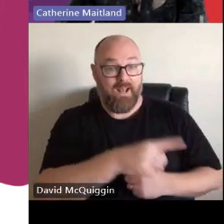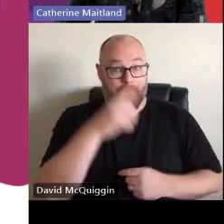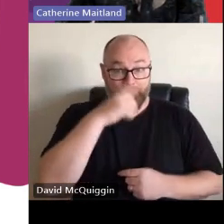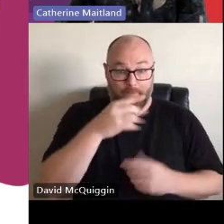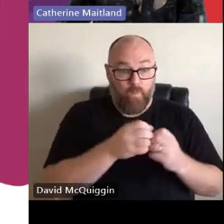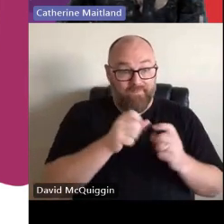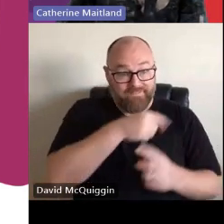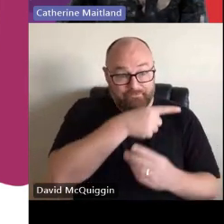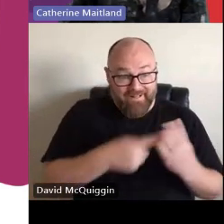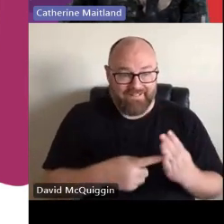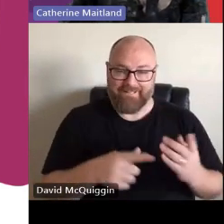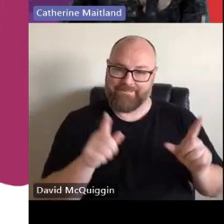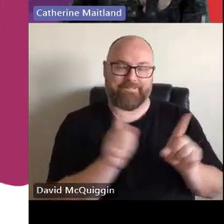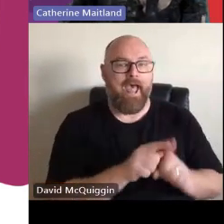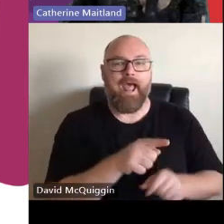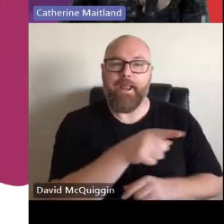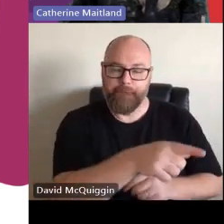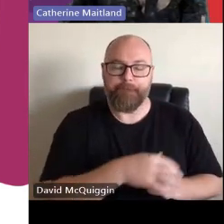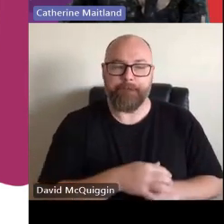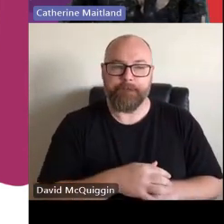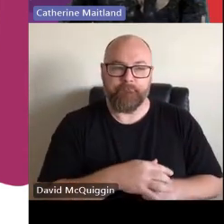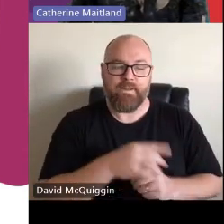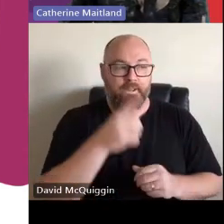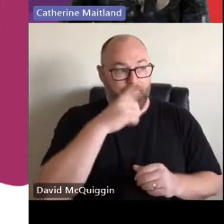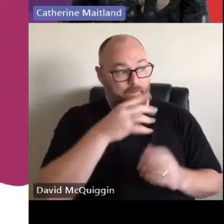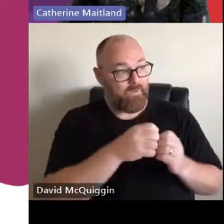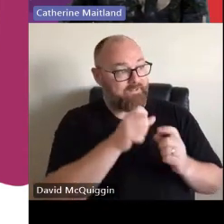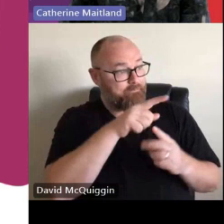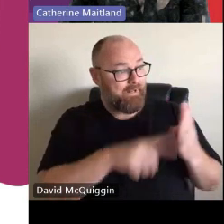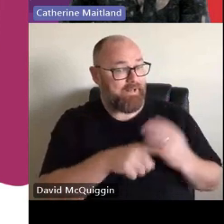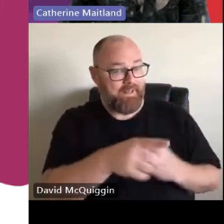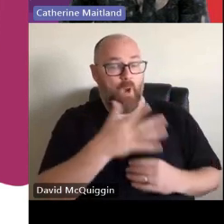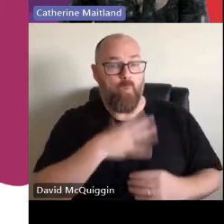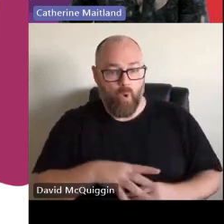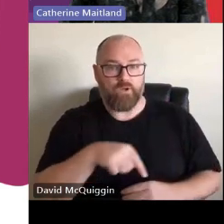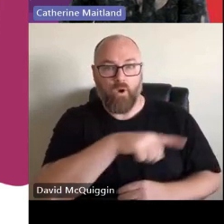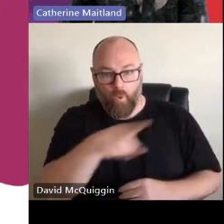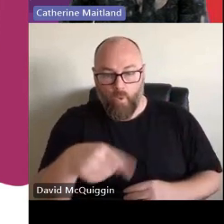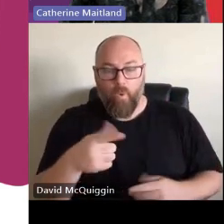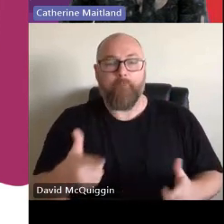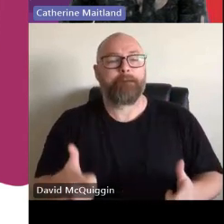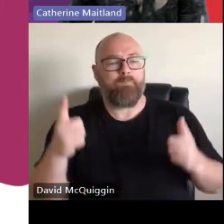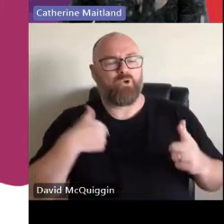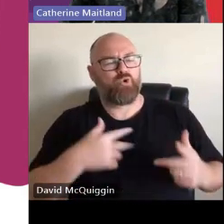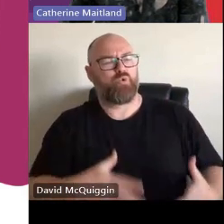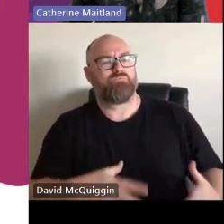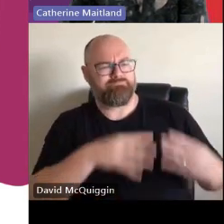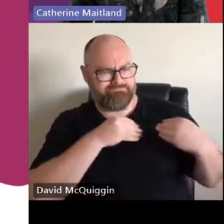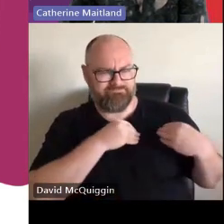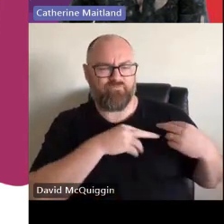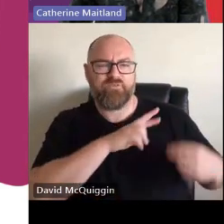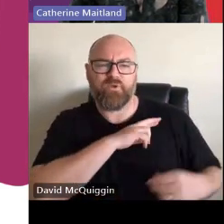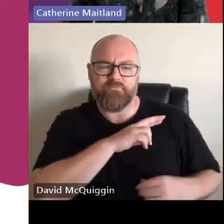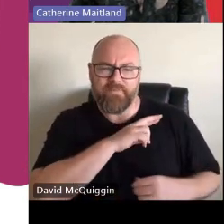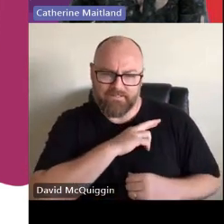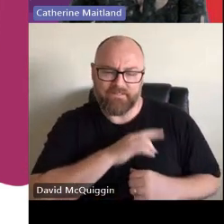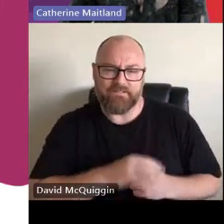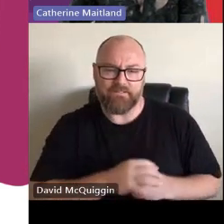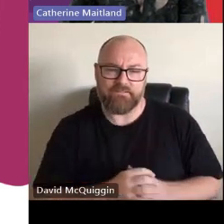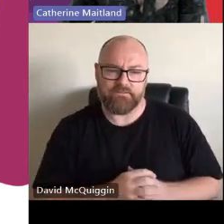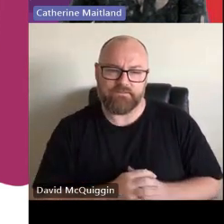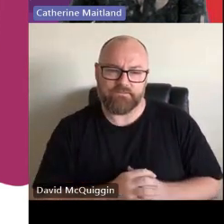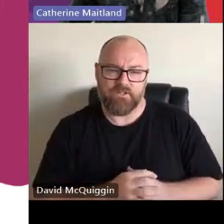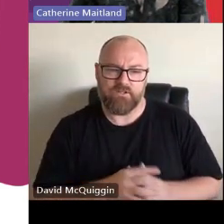about organisations taking up the responsibility for taking on the initiative to ask and or offer adjustments,